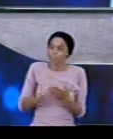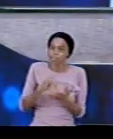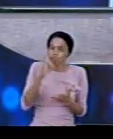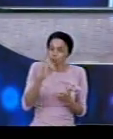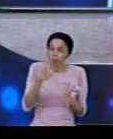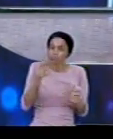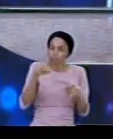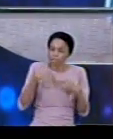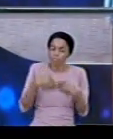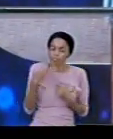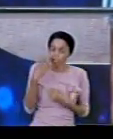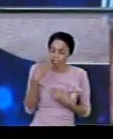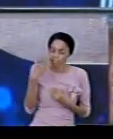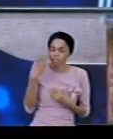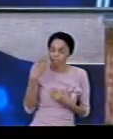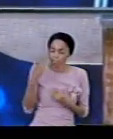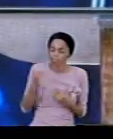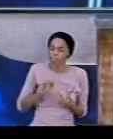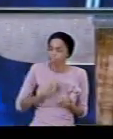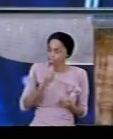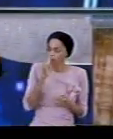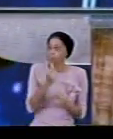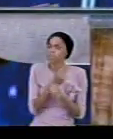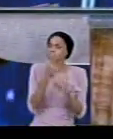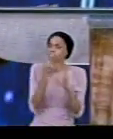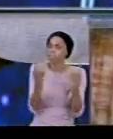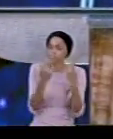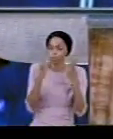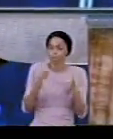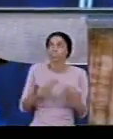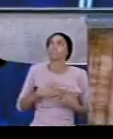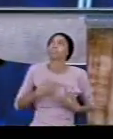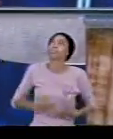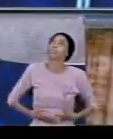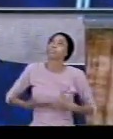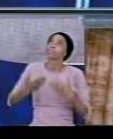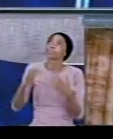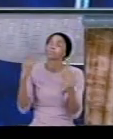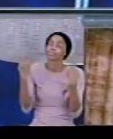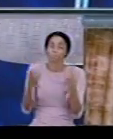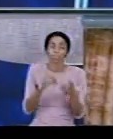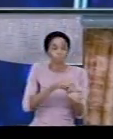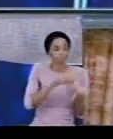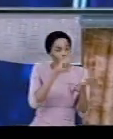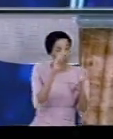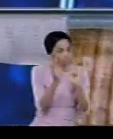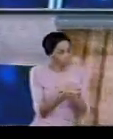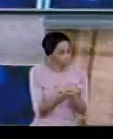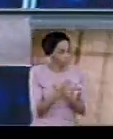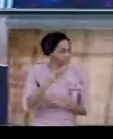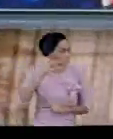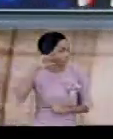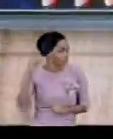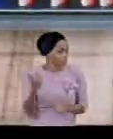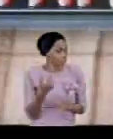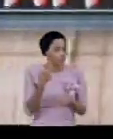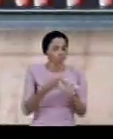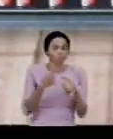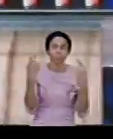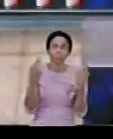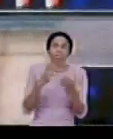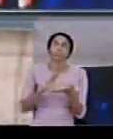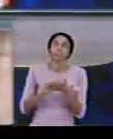We confess our sins. We turn away from our sins. We believe on the Lord Jesus